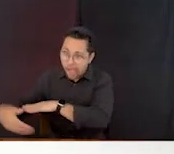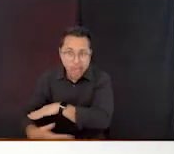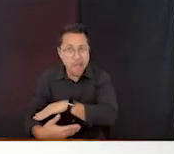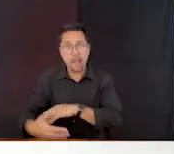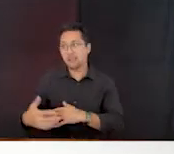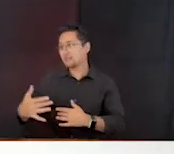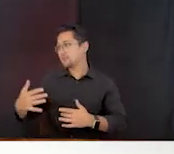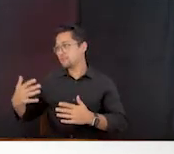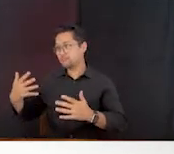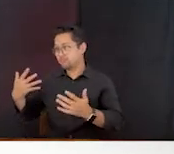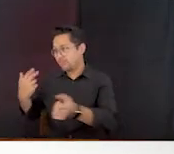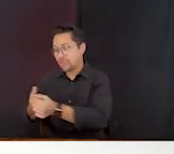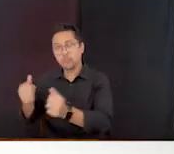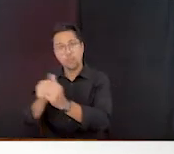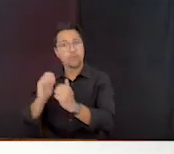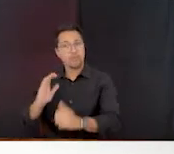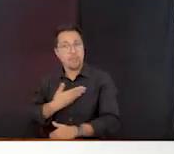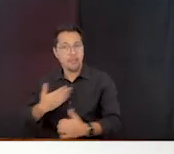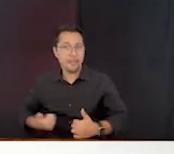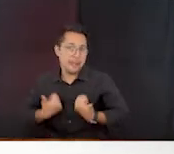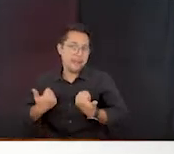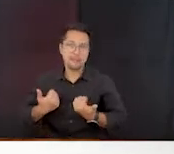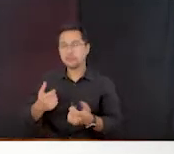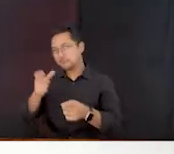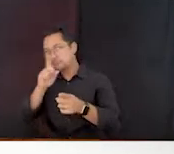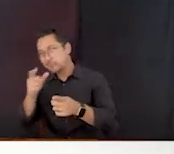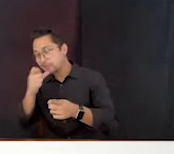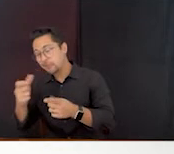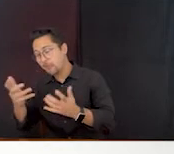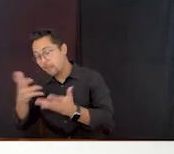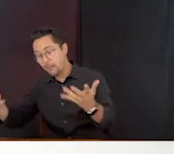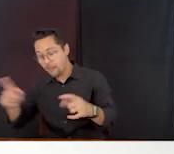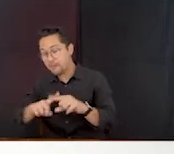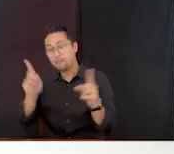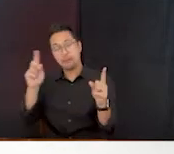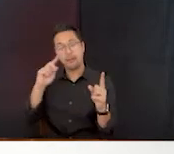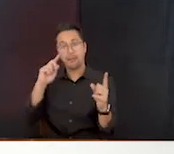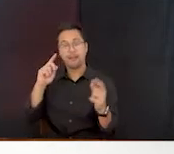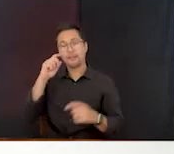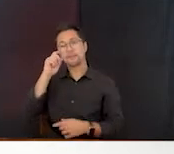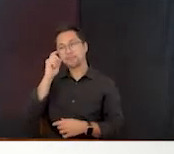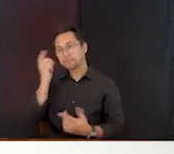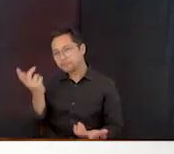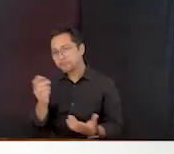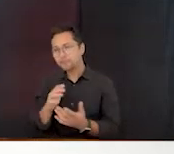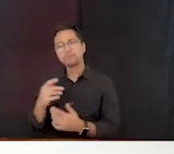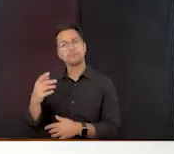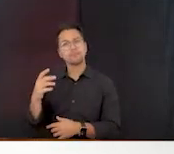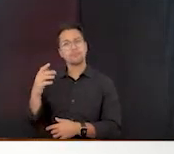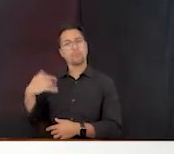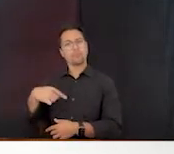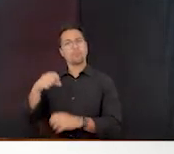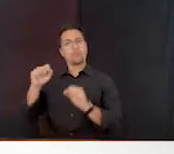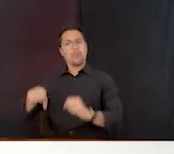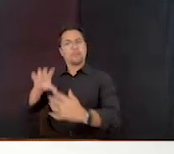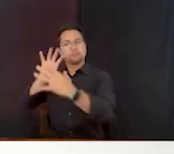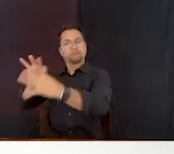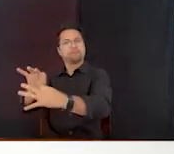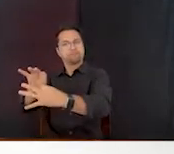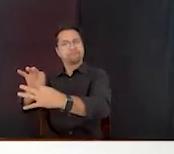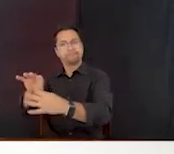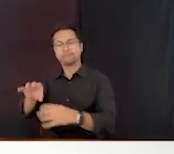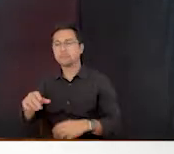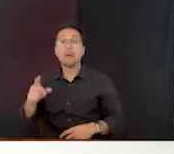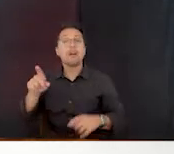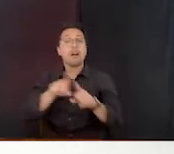our lives and things, which was not much, but because that was shared in all of us, we connected in that way. And I